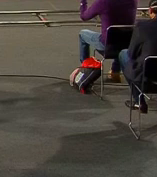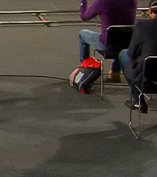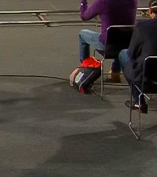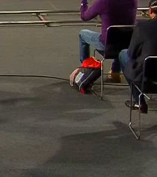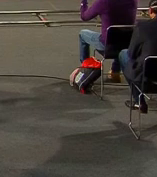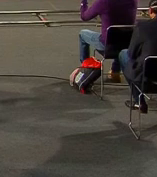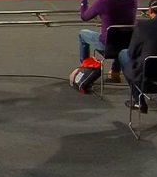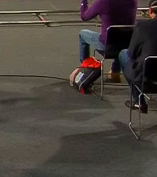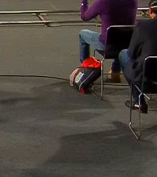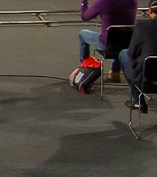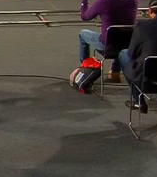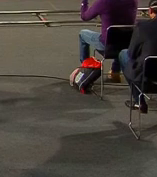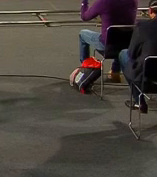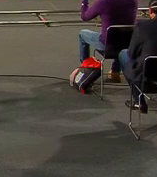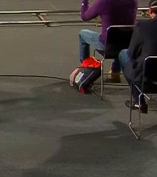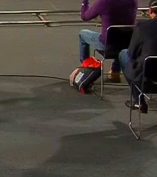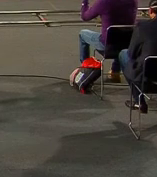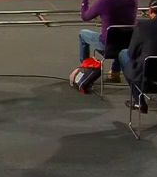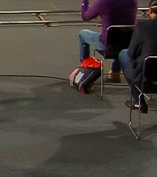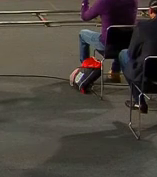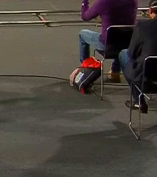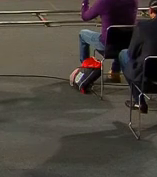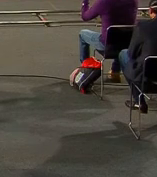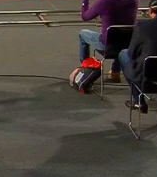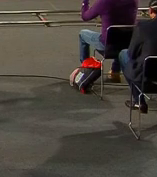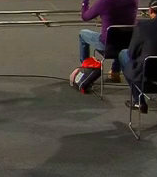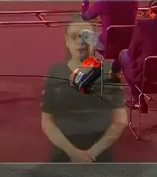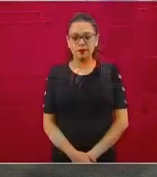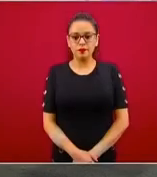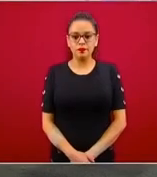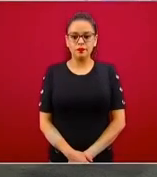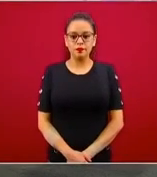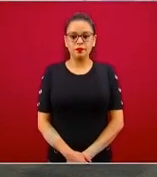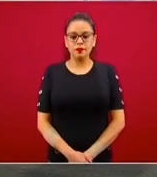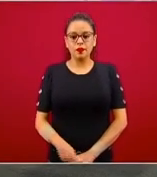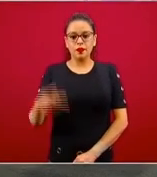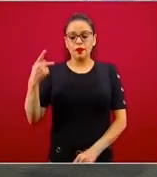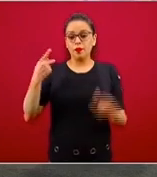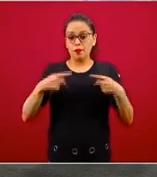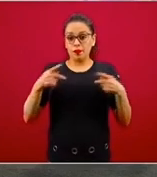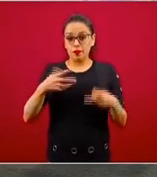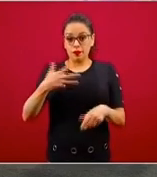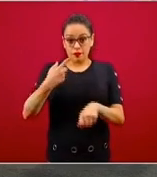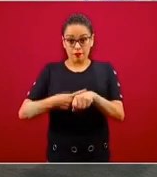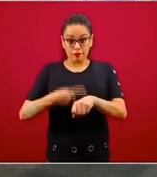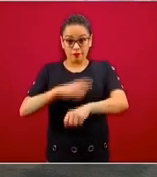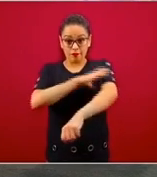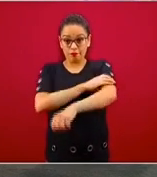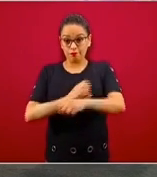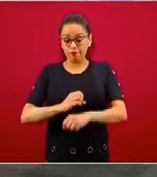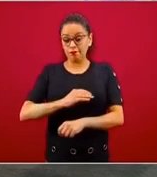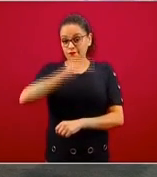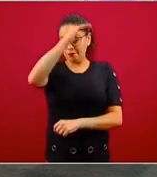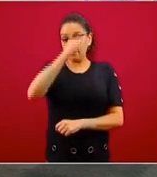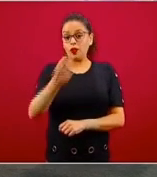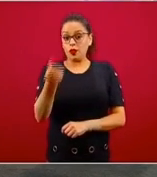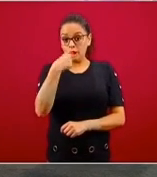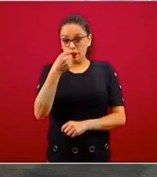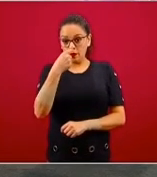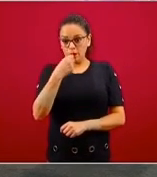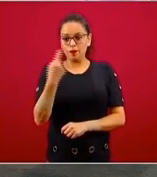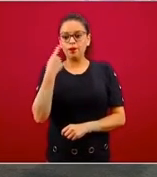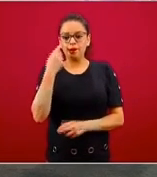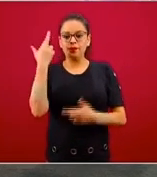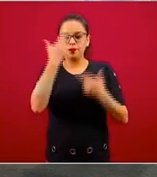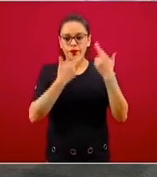and importante implemented, taking into account the poner specific rápidamente. conditions Esa and the enzima developments of the patient. debe no bloquearse, sino esa enzima debe